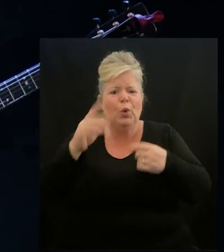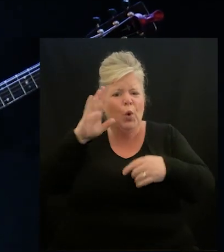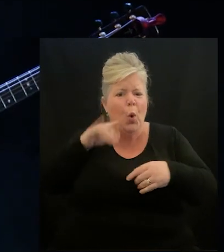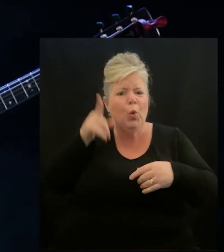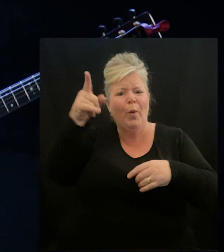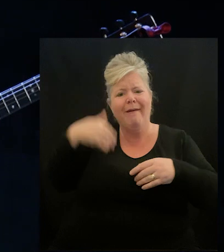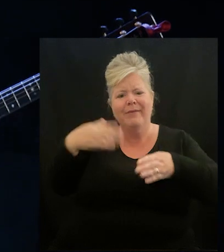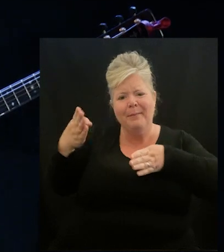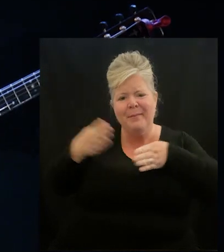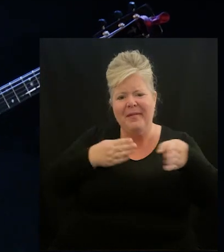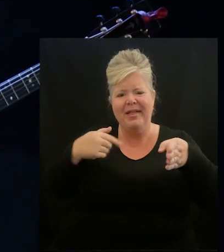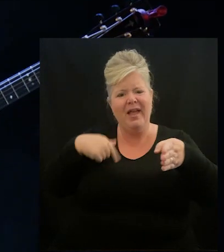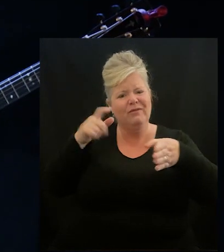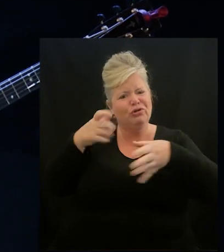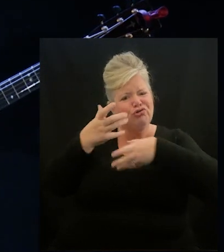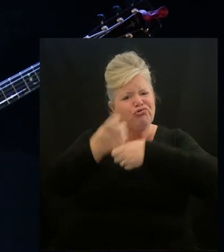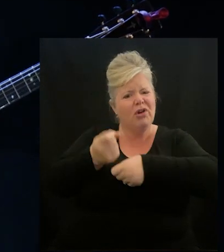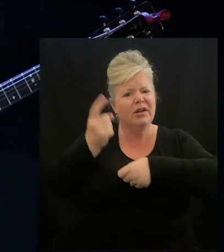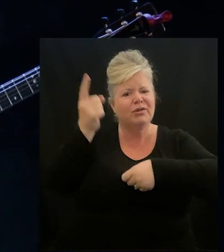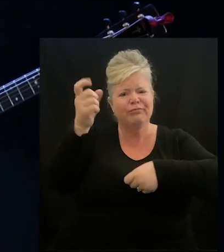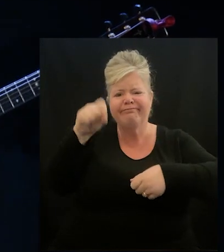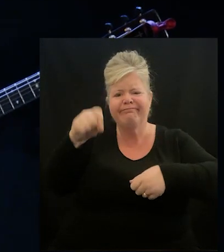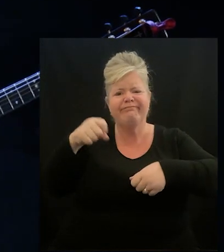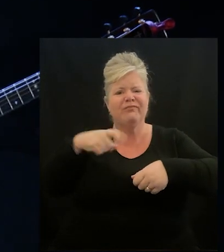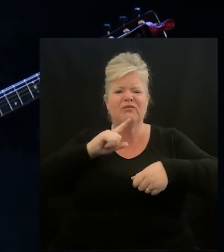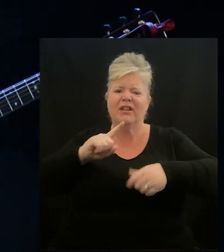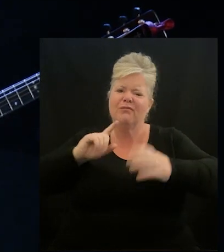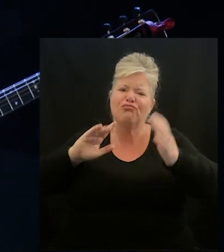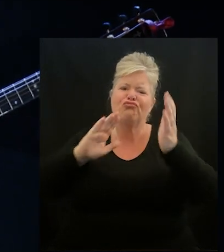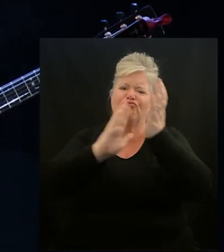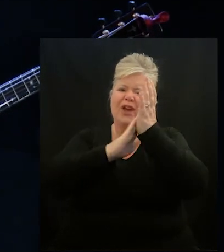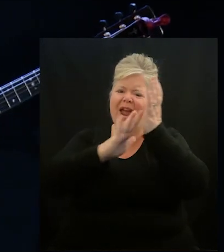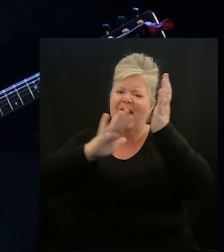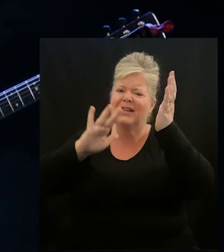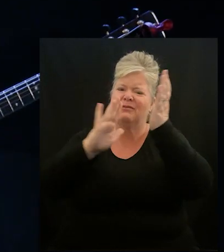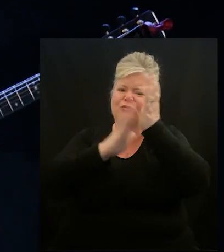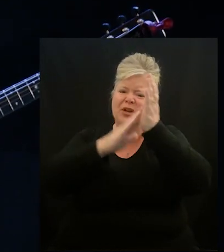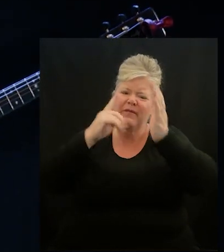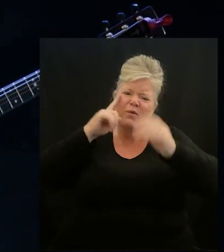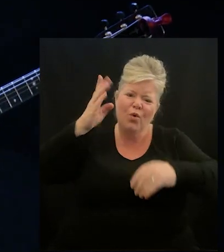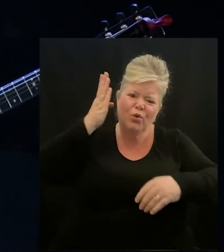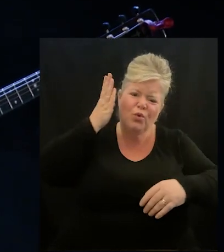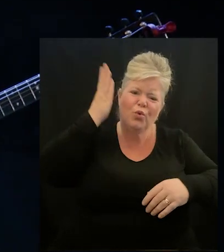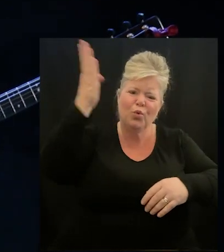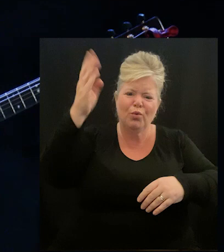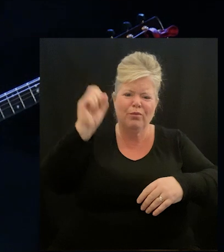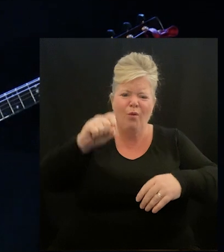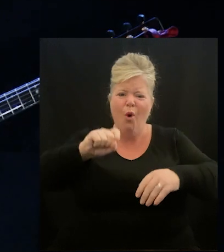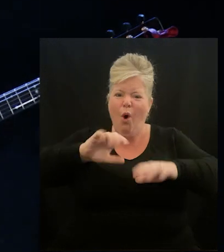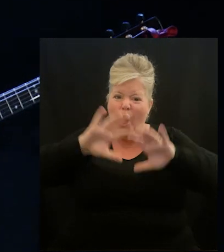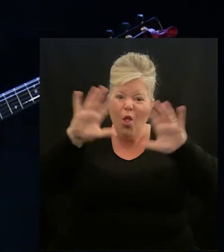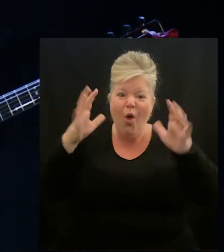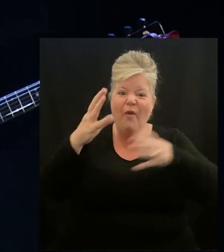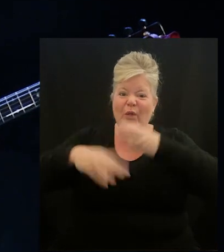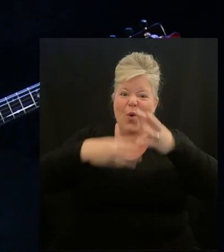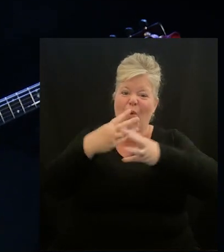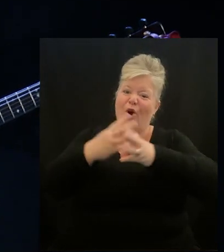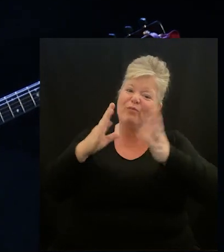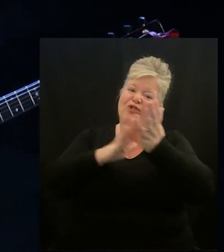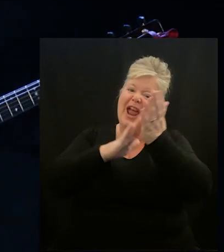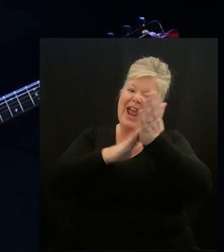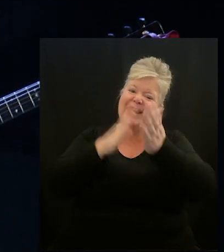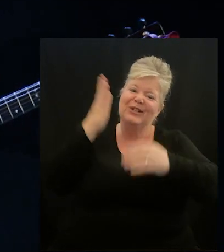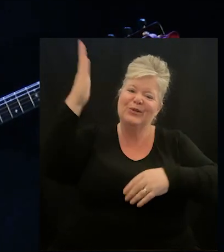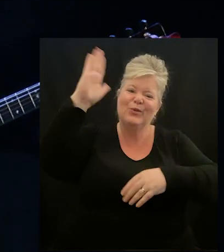plan and we trust you. And we give you all the praise wherever we're at, all around the world, in Jesus'